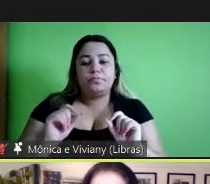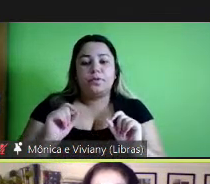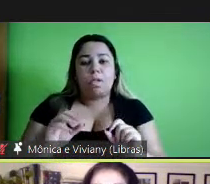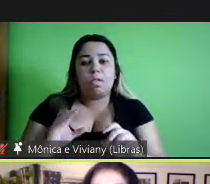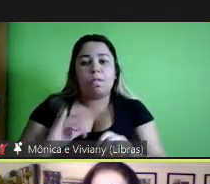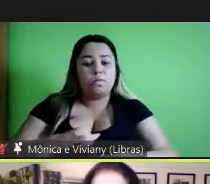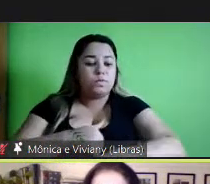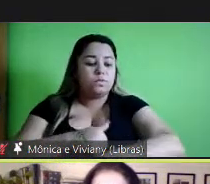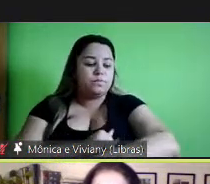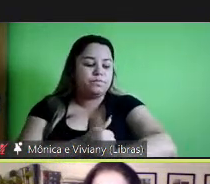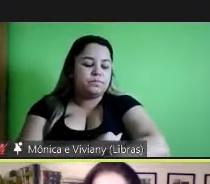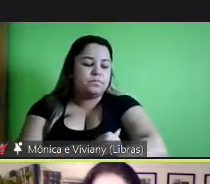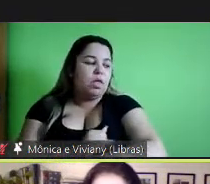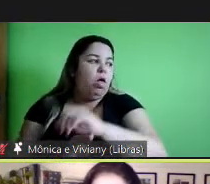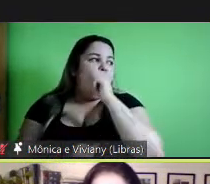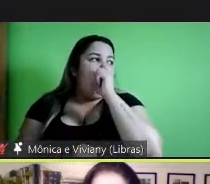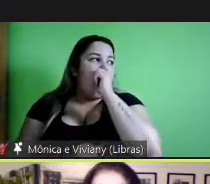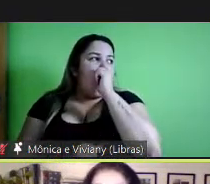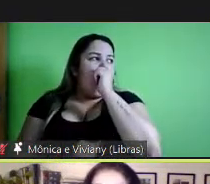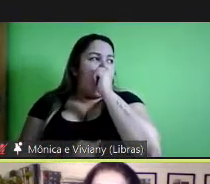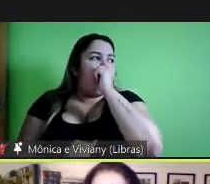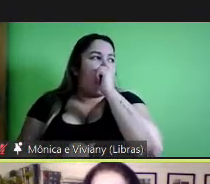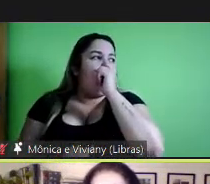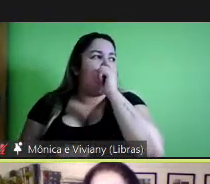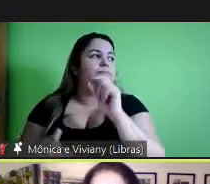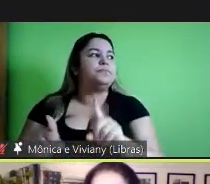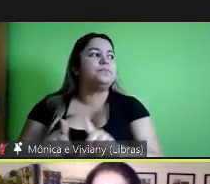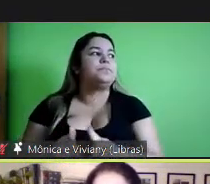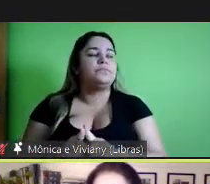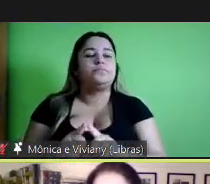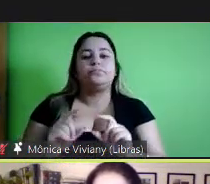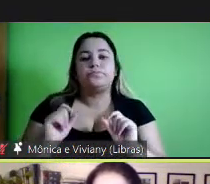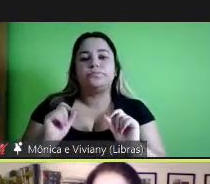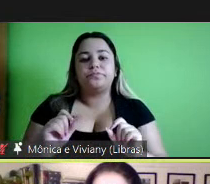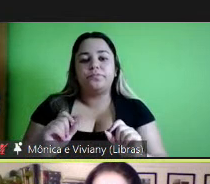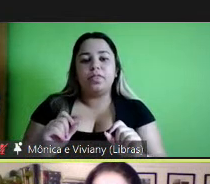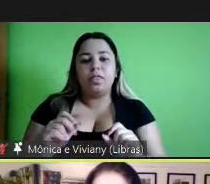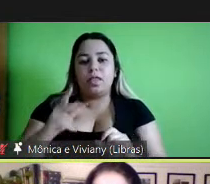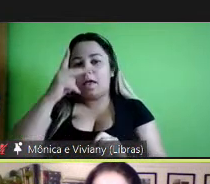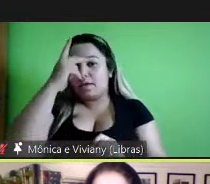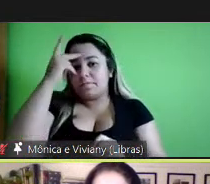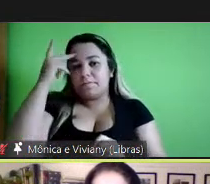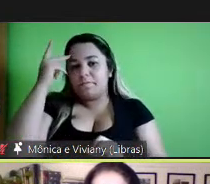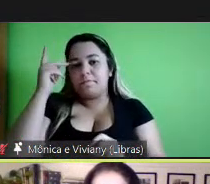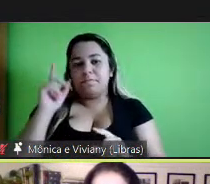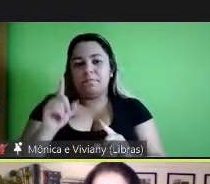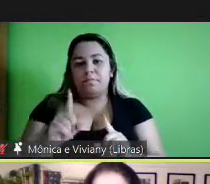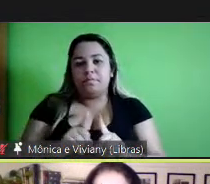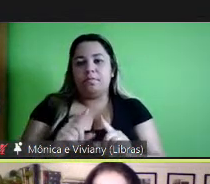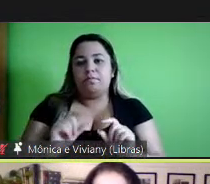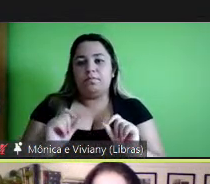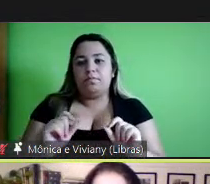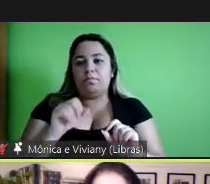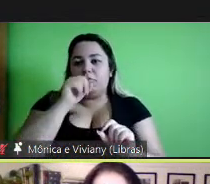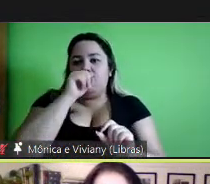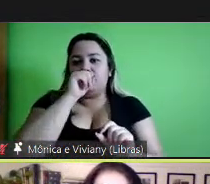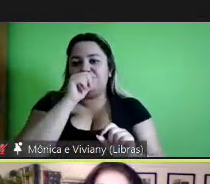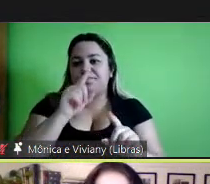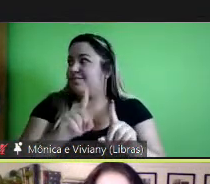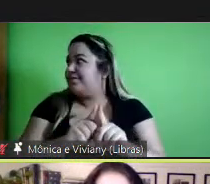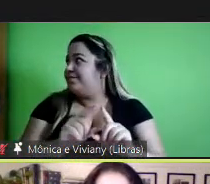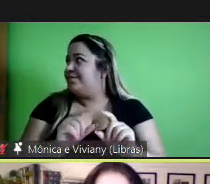health and weight-related outcomes. So the guideline recommends that people living with obesity should have access to medical nutrition